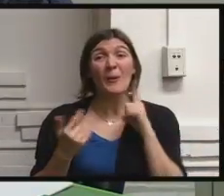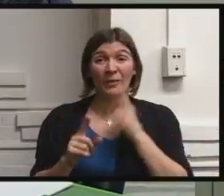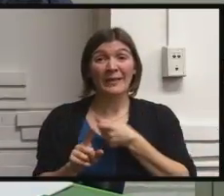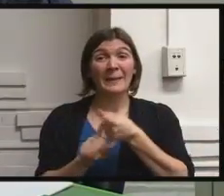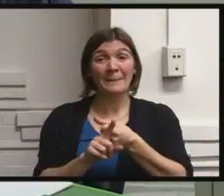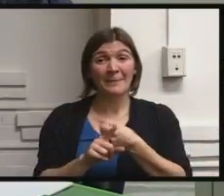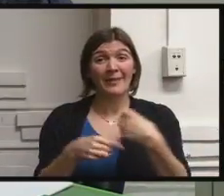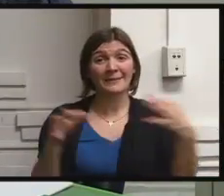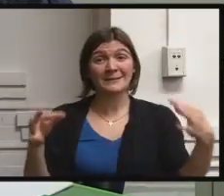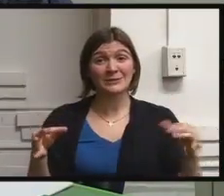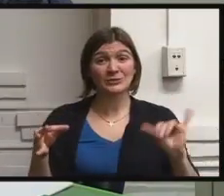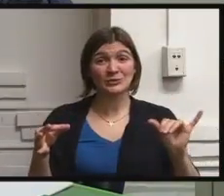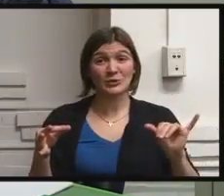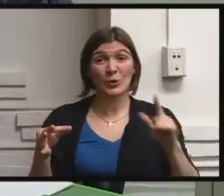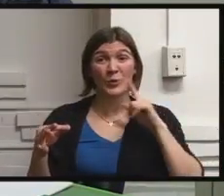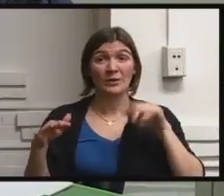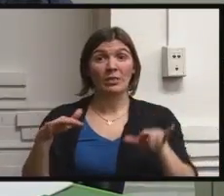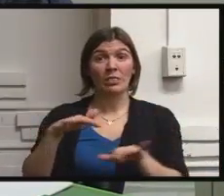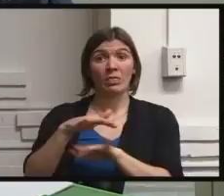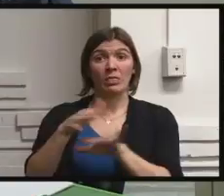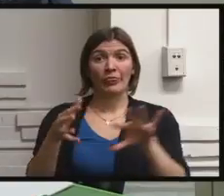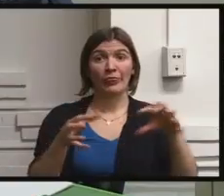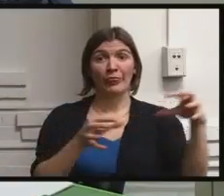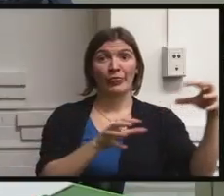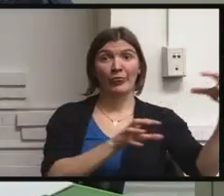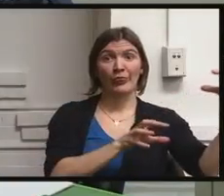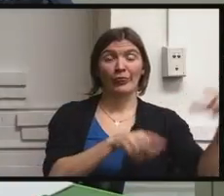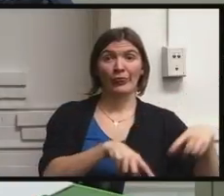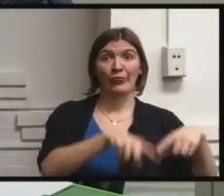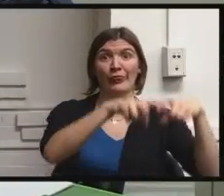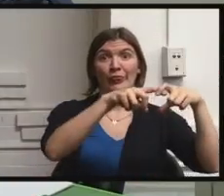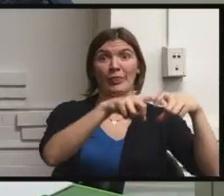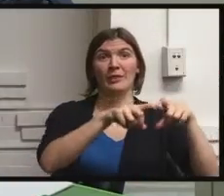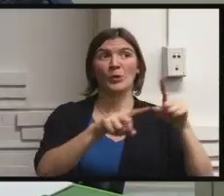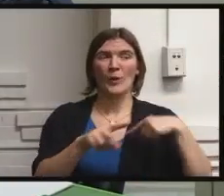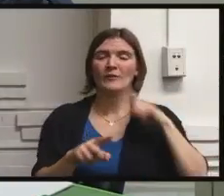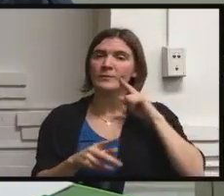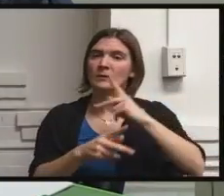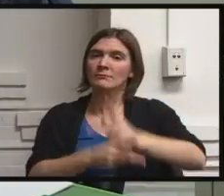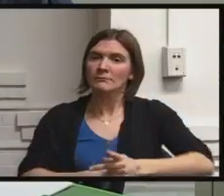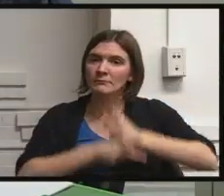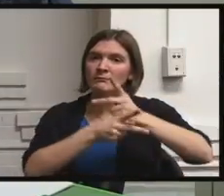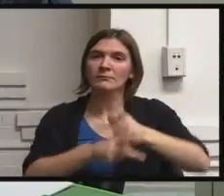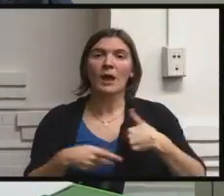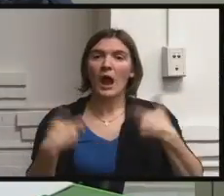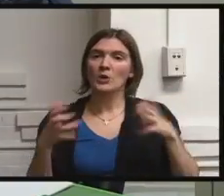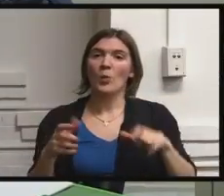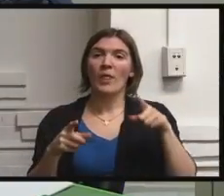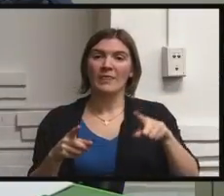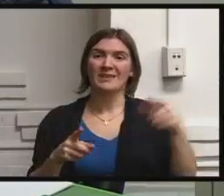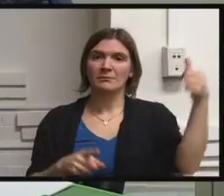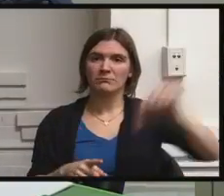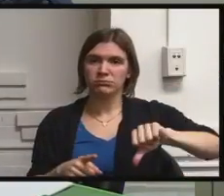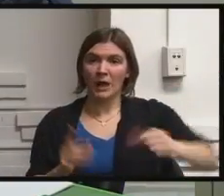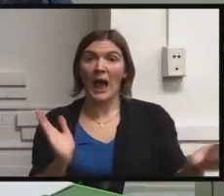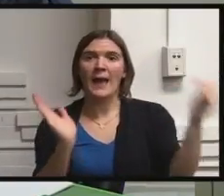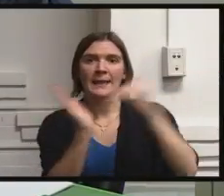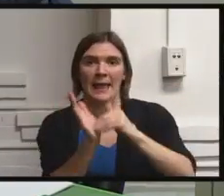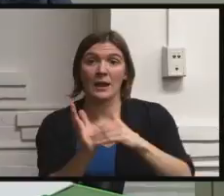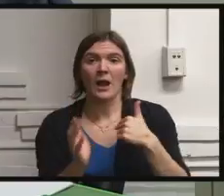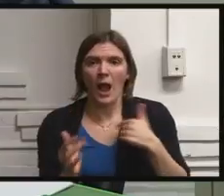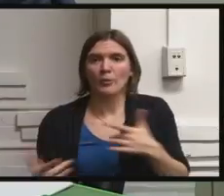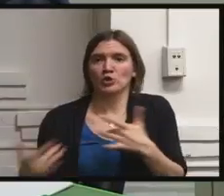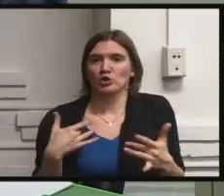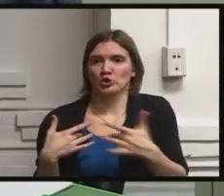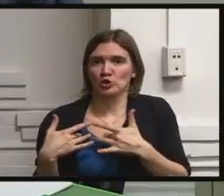into a wall or something. You know, I just think we have to think it through, because we don't need this to collapse again. I mean, I think that's what I'm